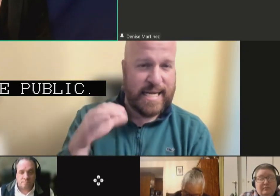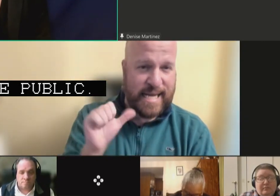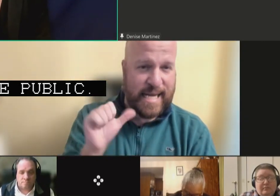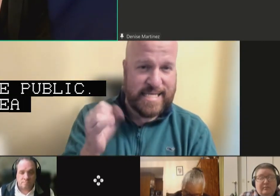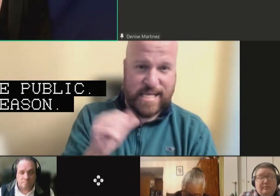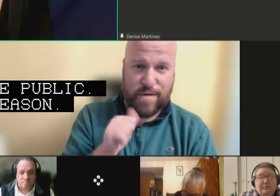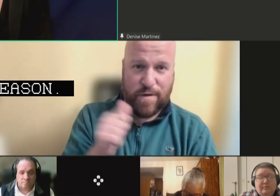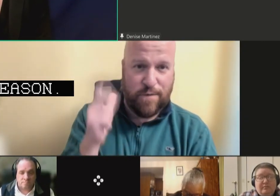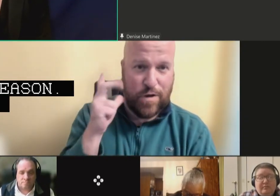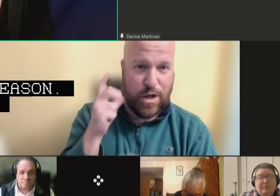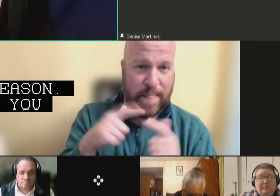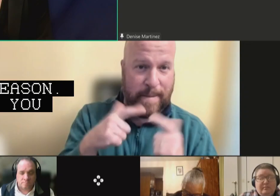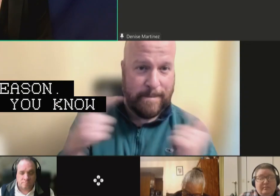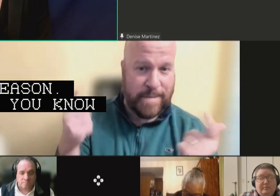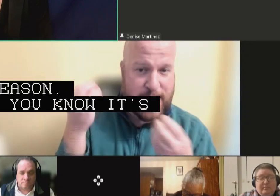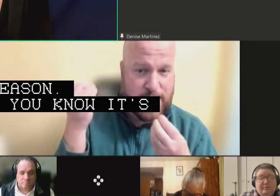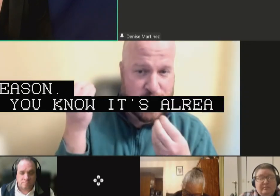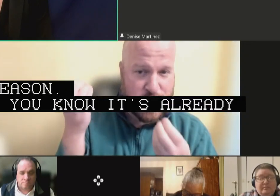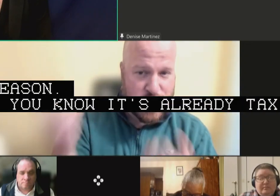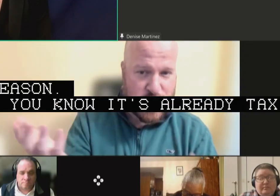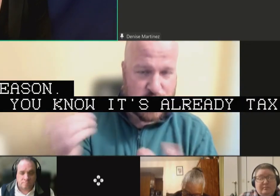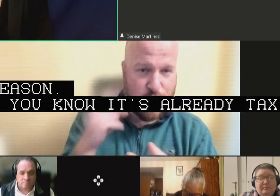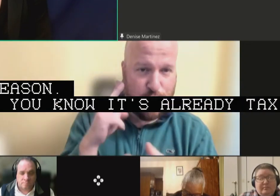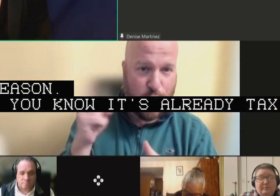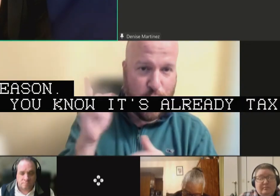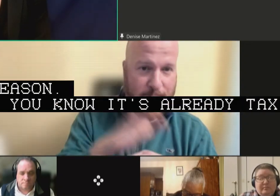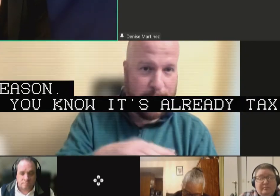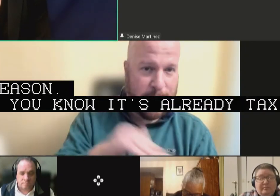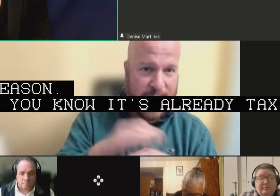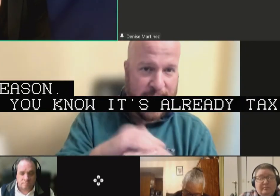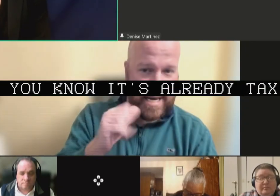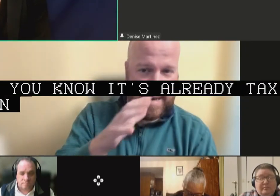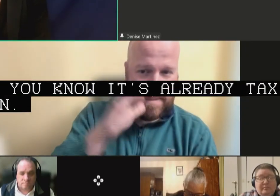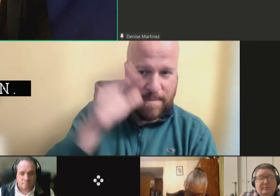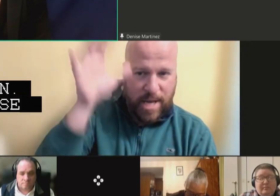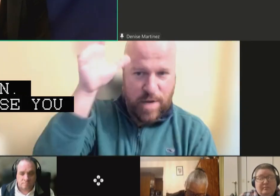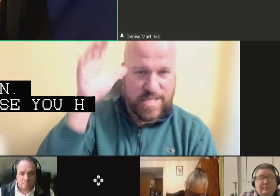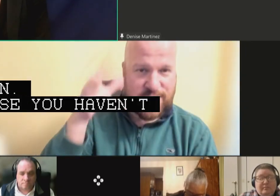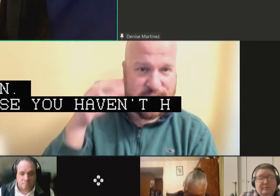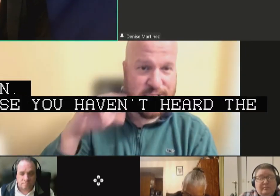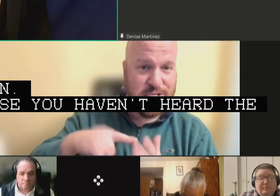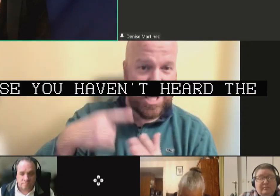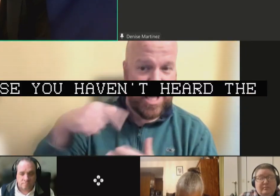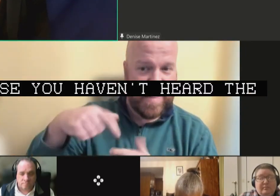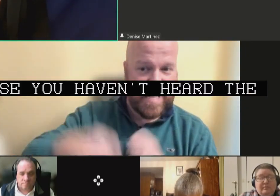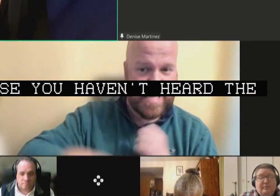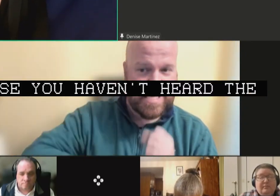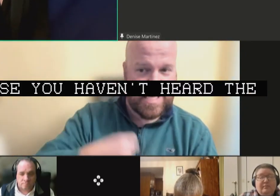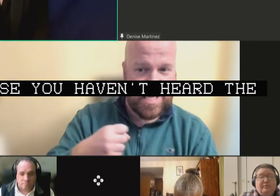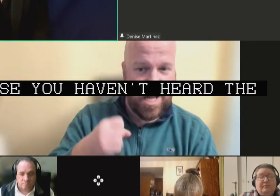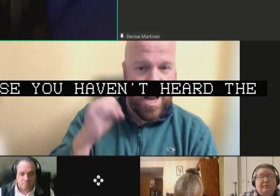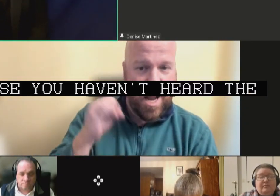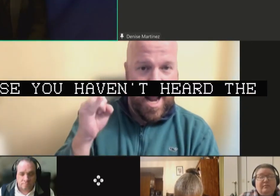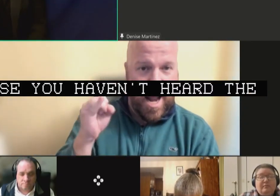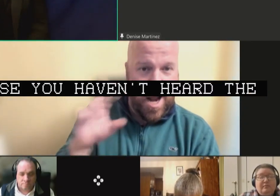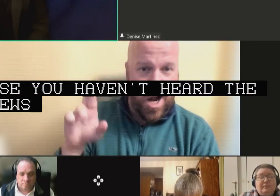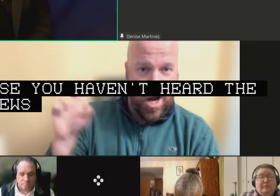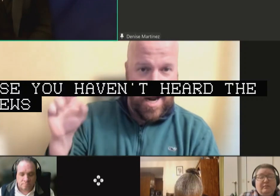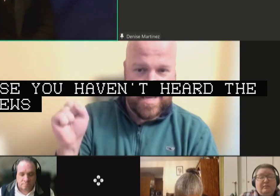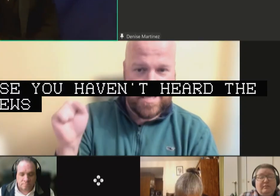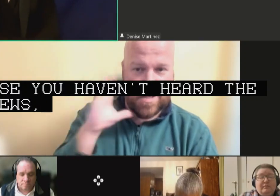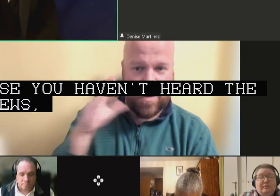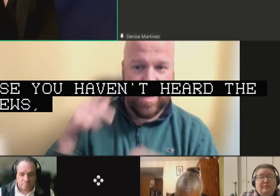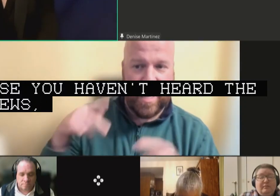season. And in case you haven't heard the big news for pet parents, starting this